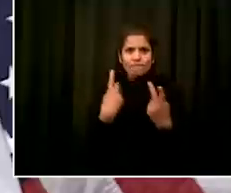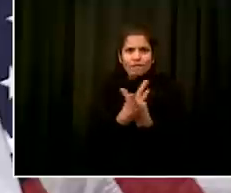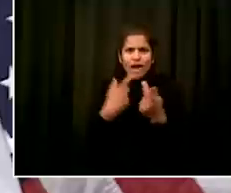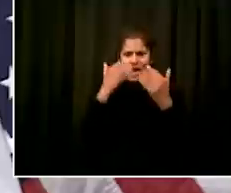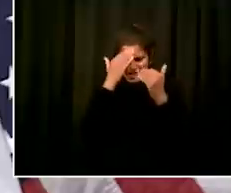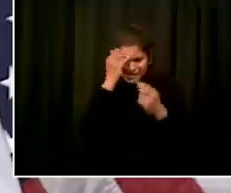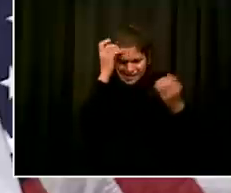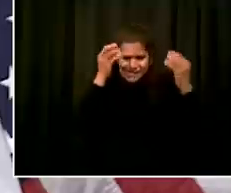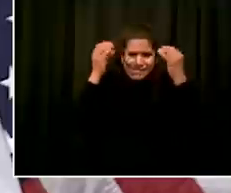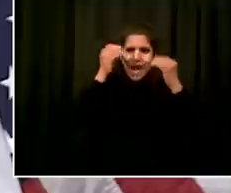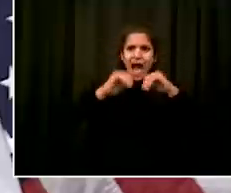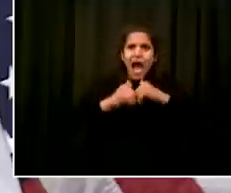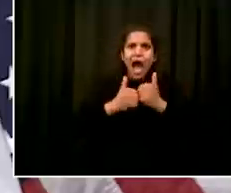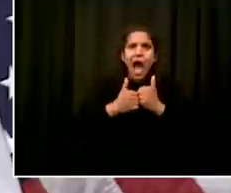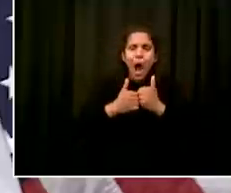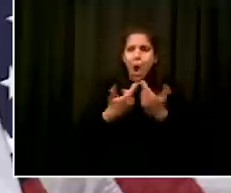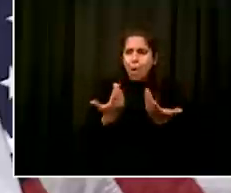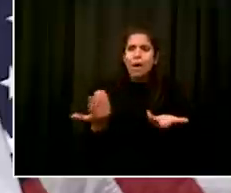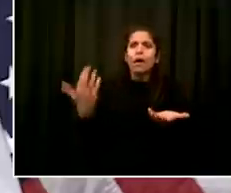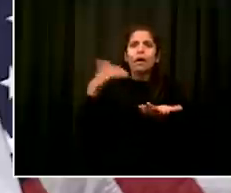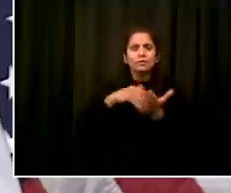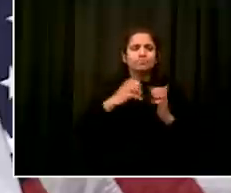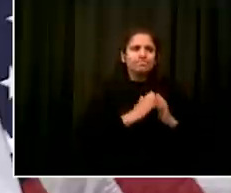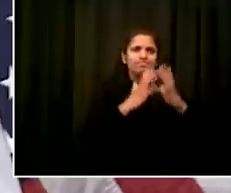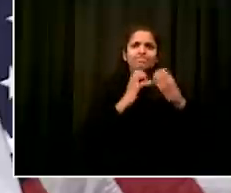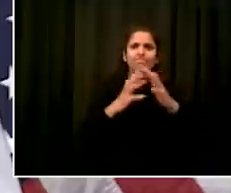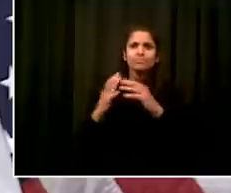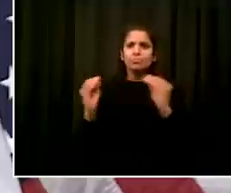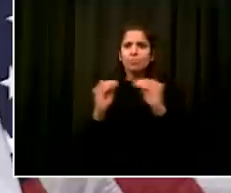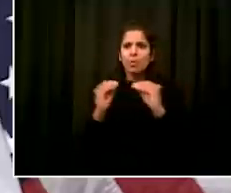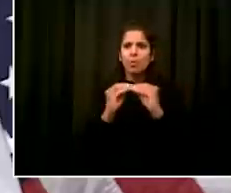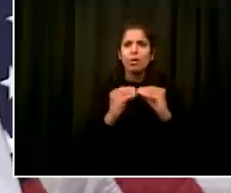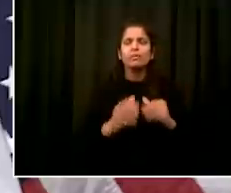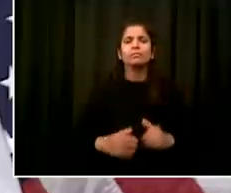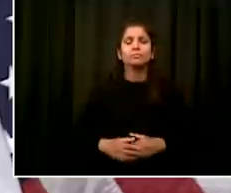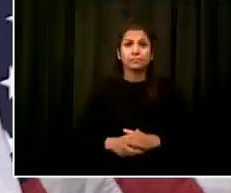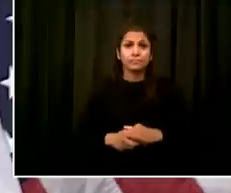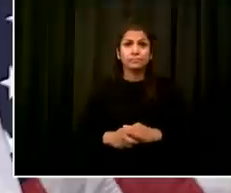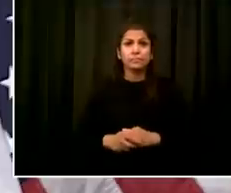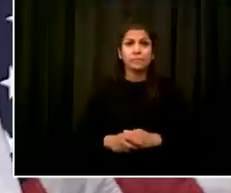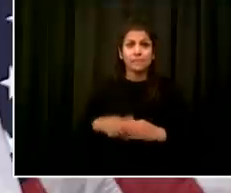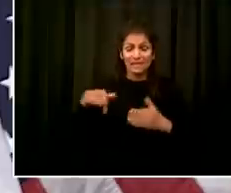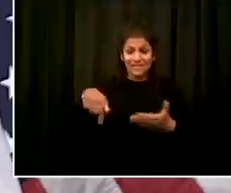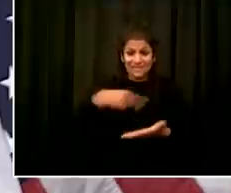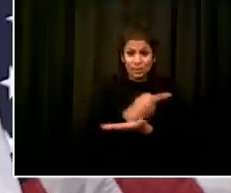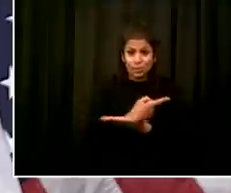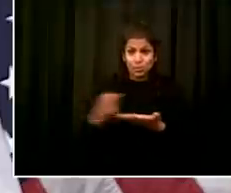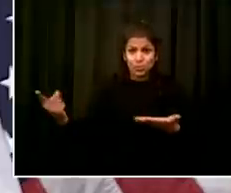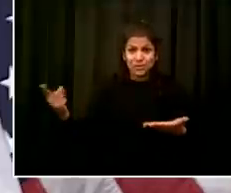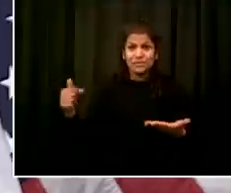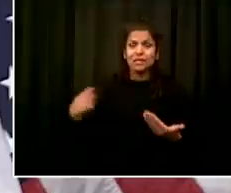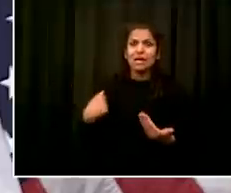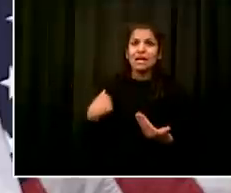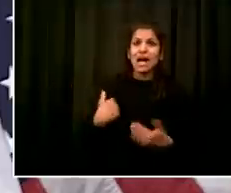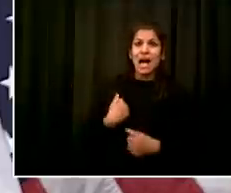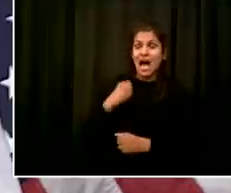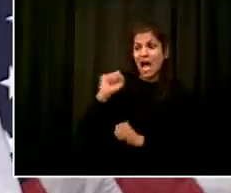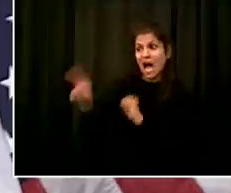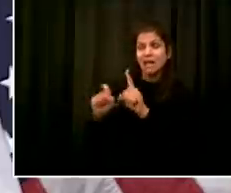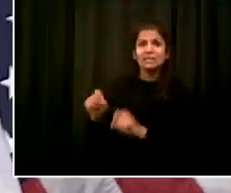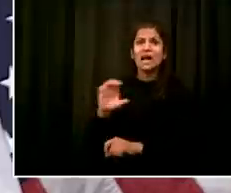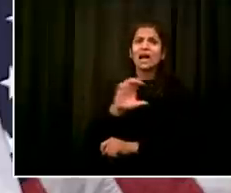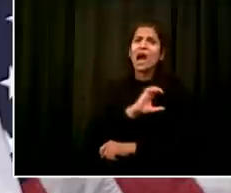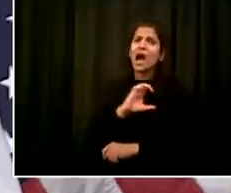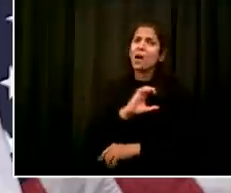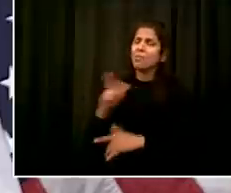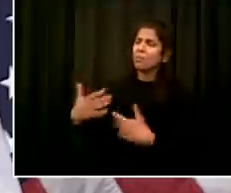NYPD. We've asked them to do extraordinarily difficult work while many of them have been put in danger, and